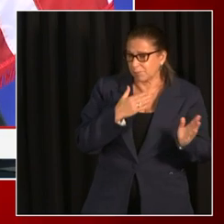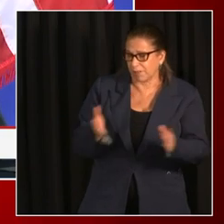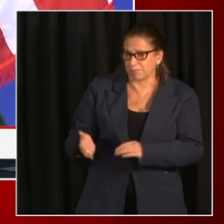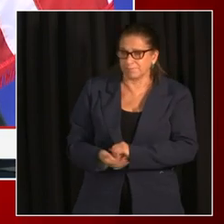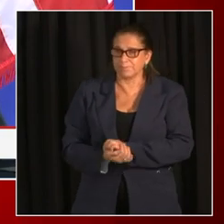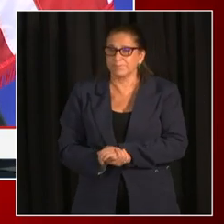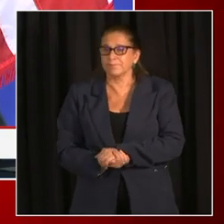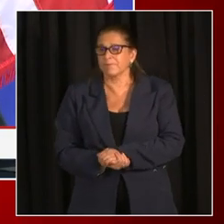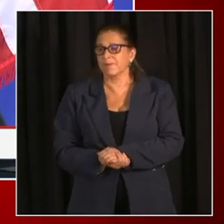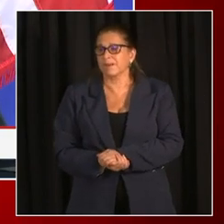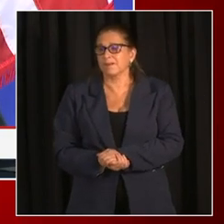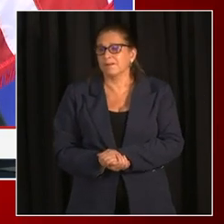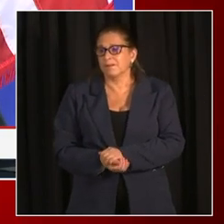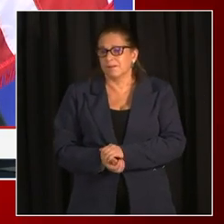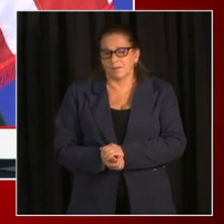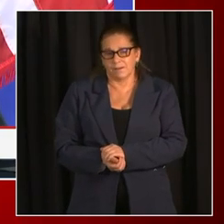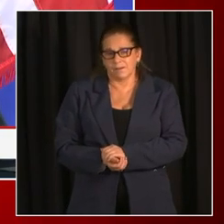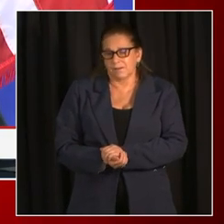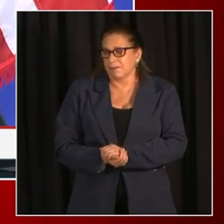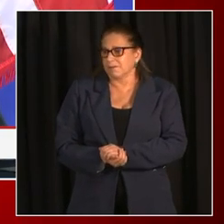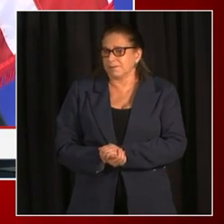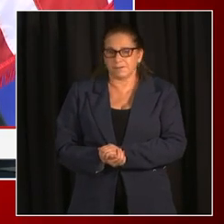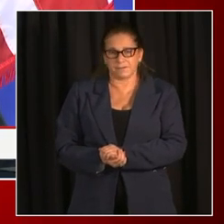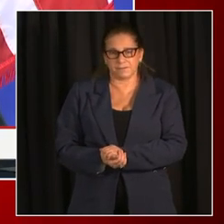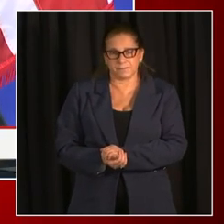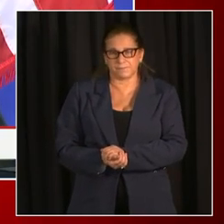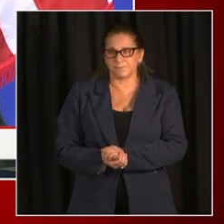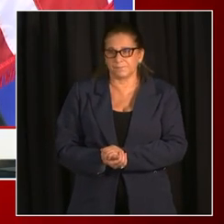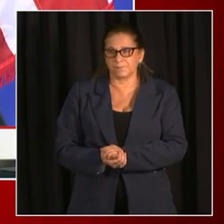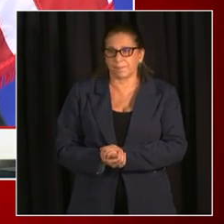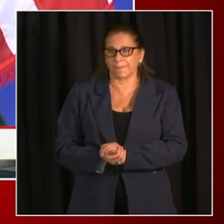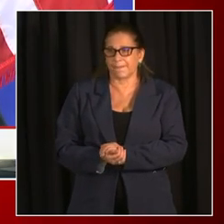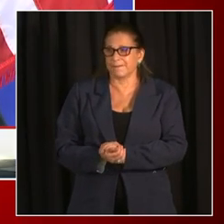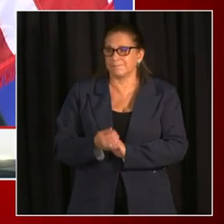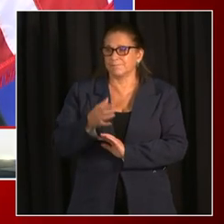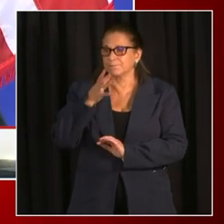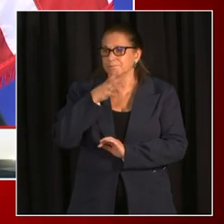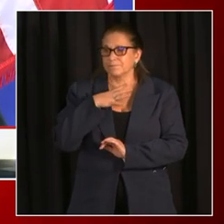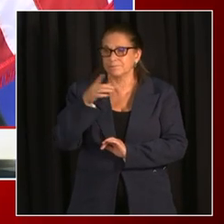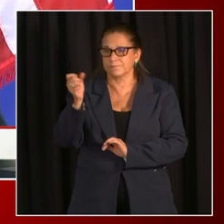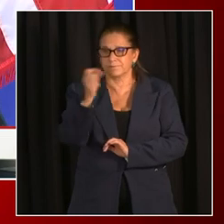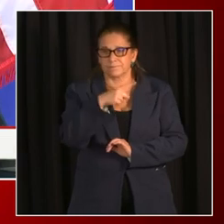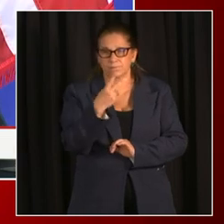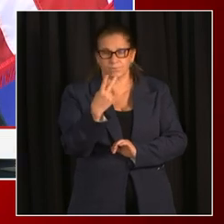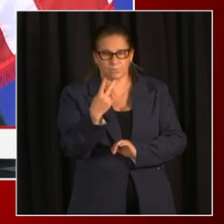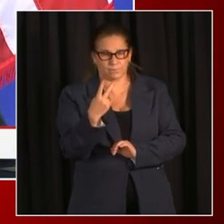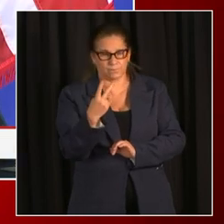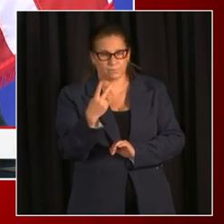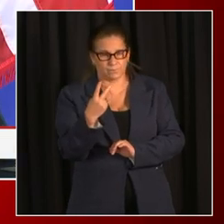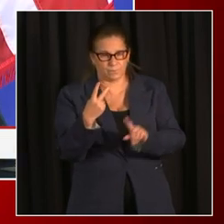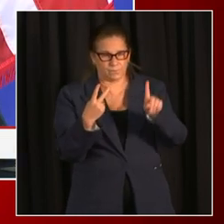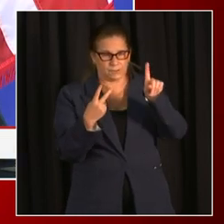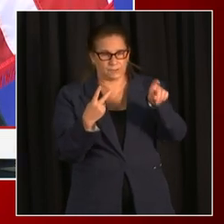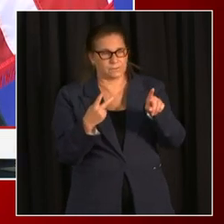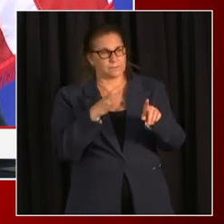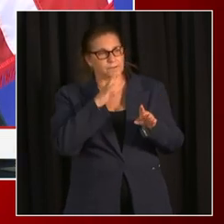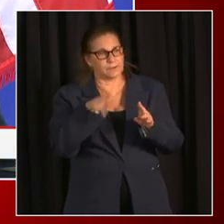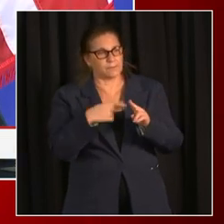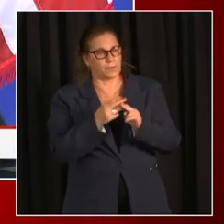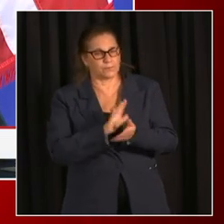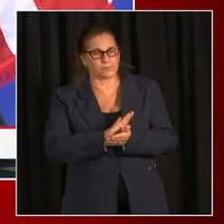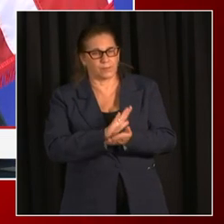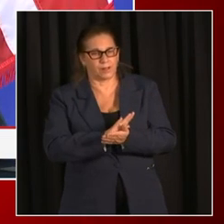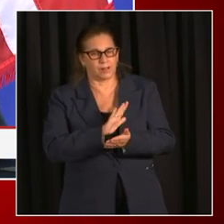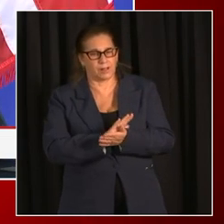absolutely. Yes, ma'am. Thank you. I have two questions, if I may. First, about the upcoming virtual school year. In the budget